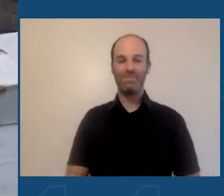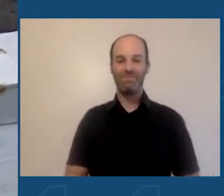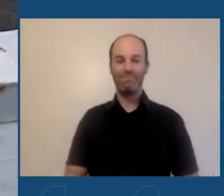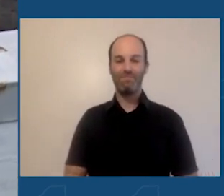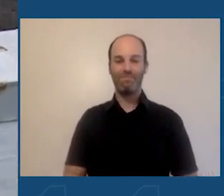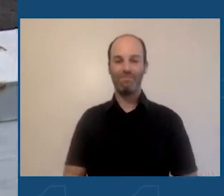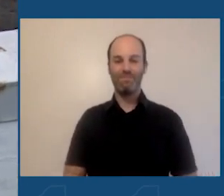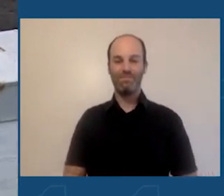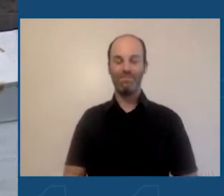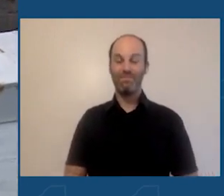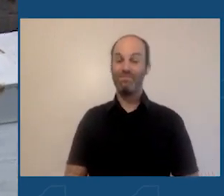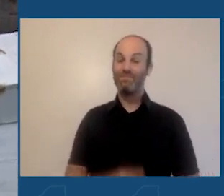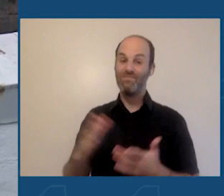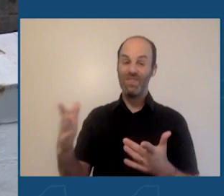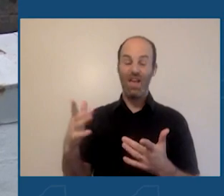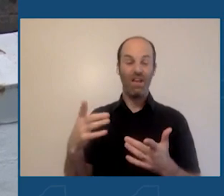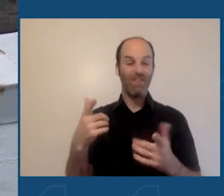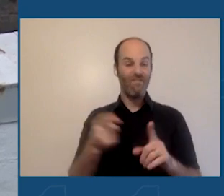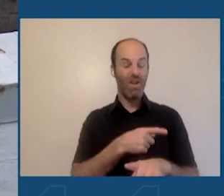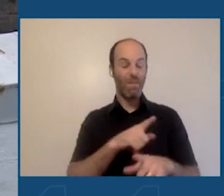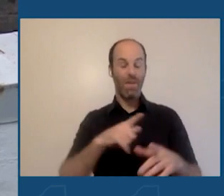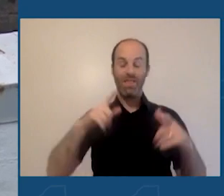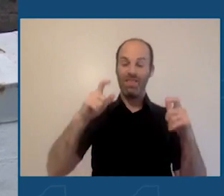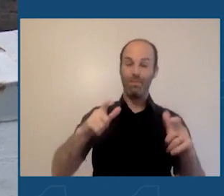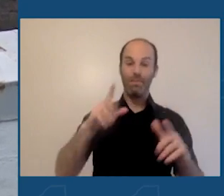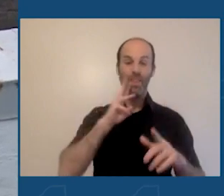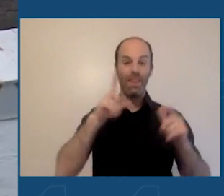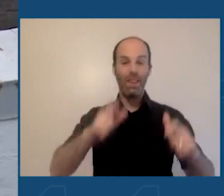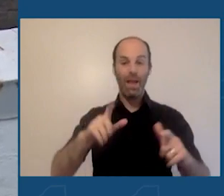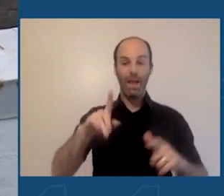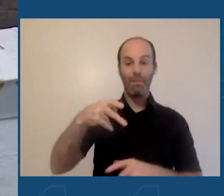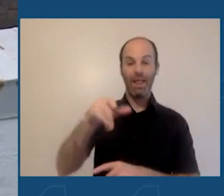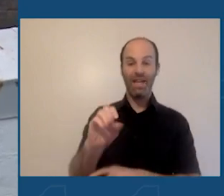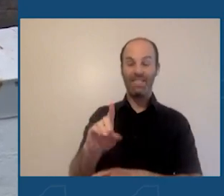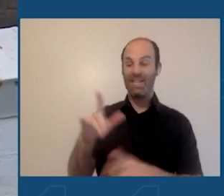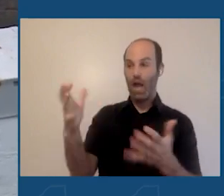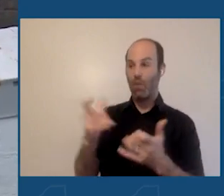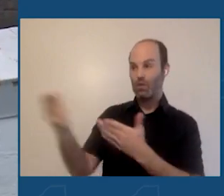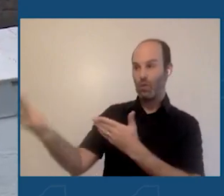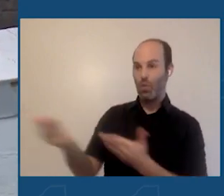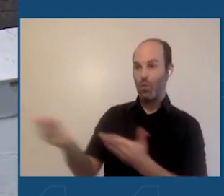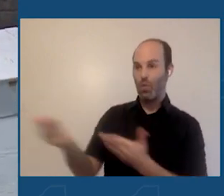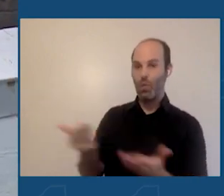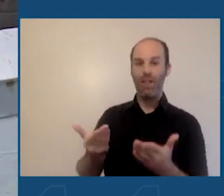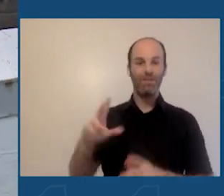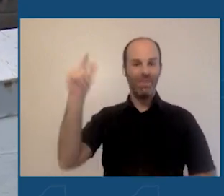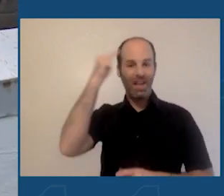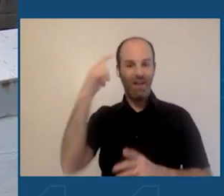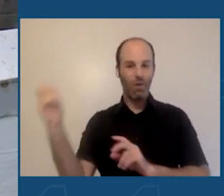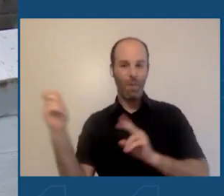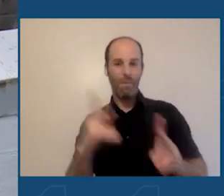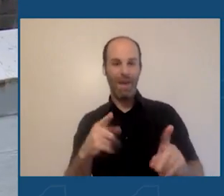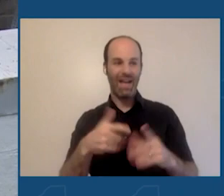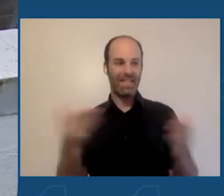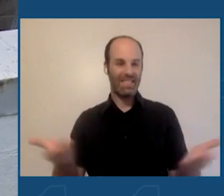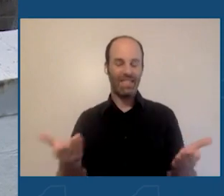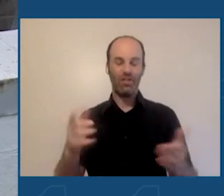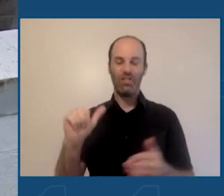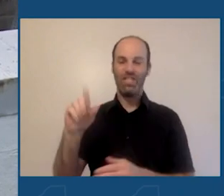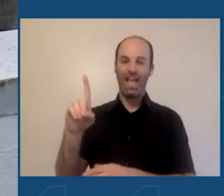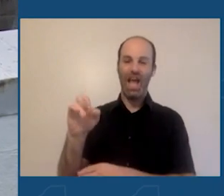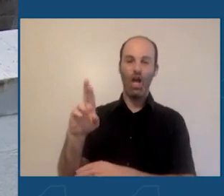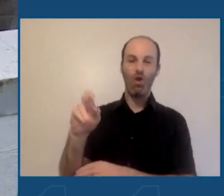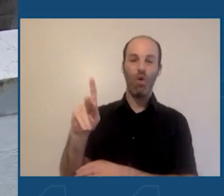And on behalf of Lake Placid, let me also welcome Governor Hochul back to the Adirondacks. It's always great when she's here.